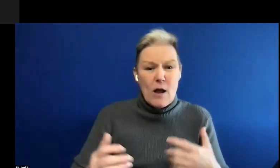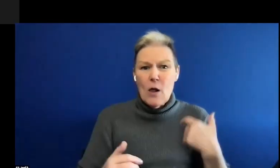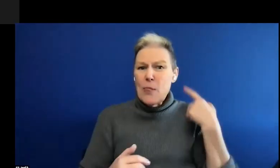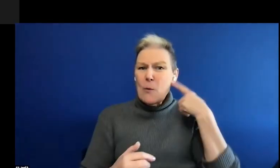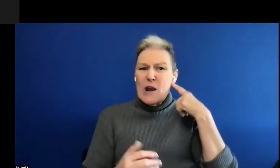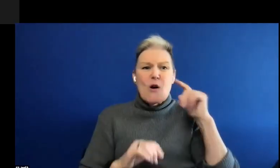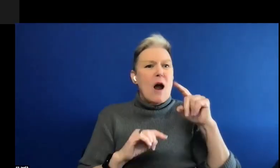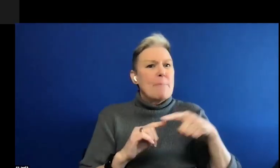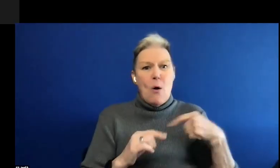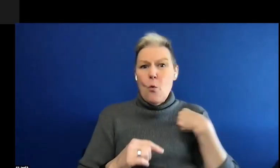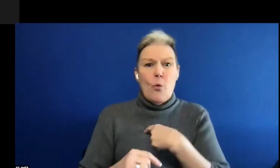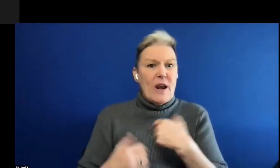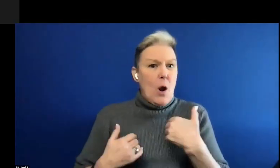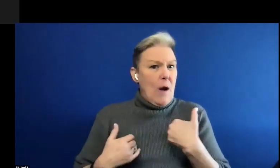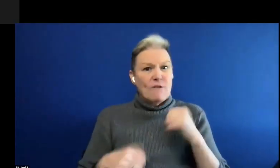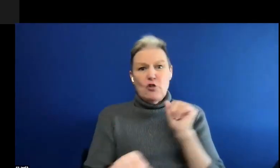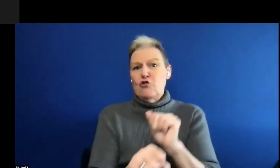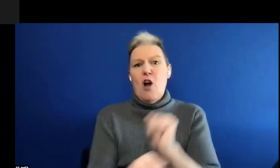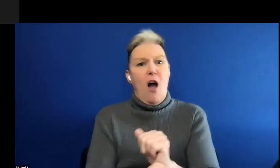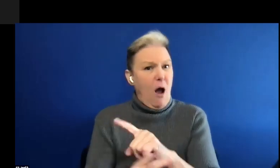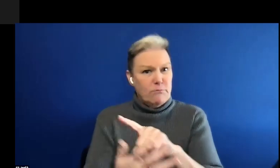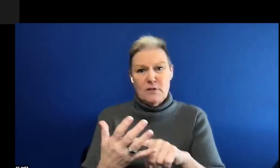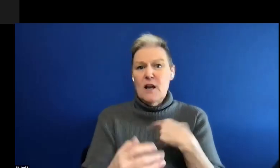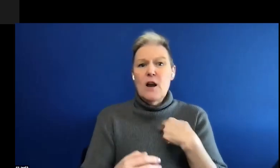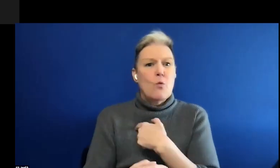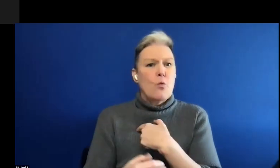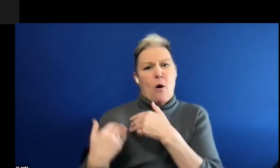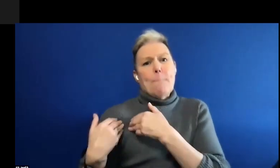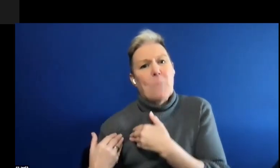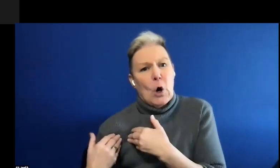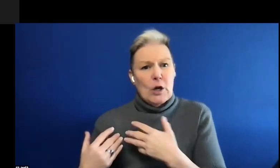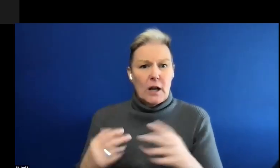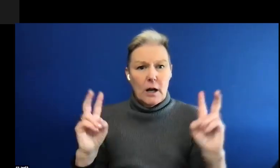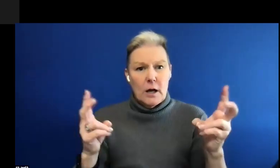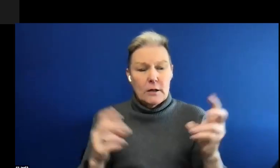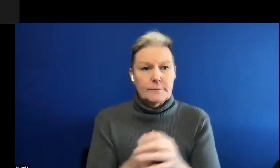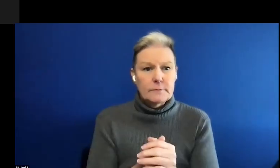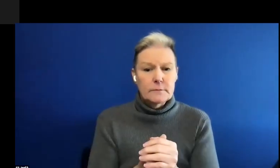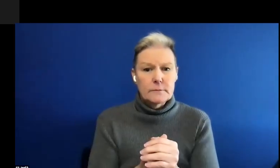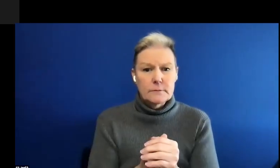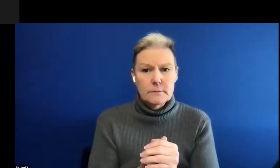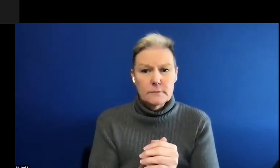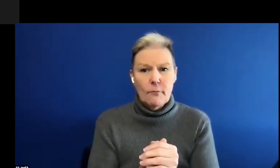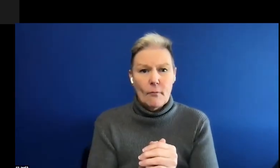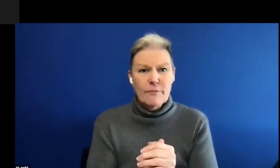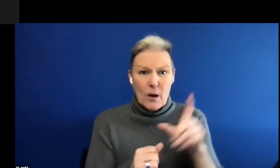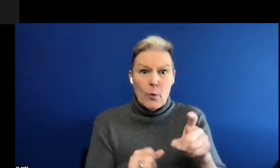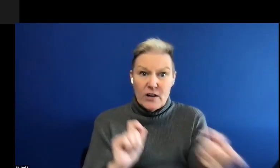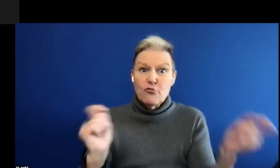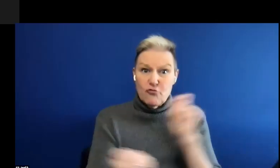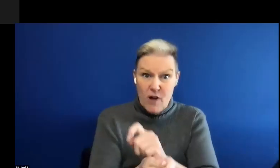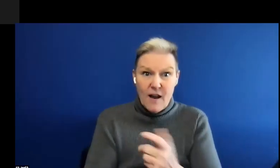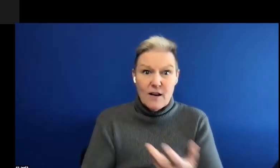about how we don't have jobs and we're a burden in that way, it needs to be